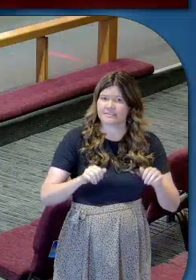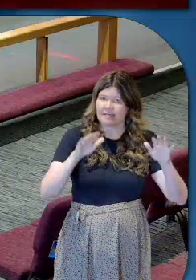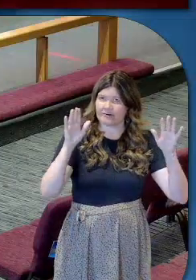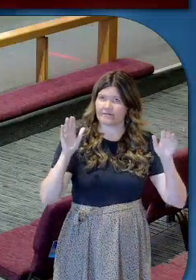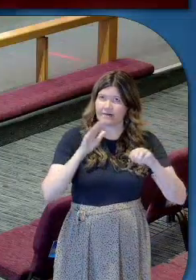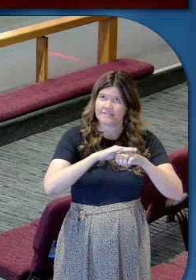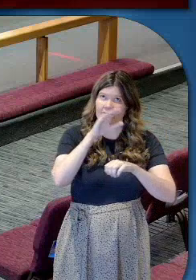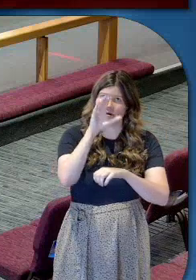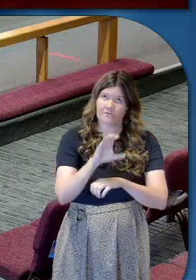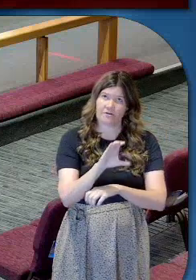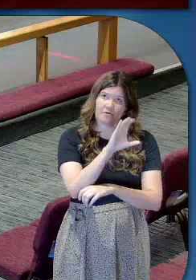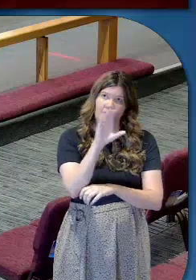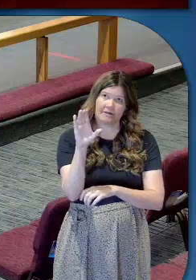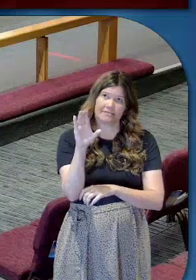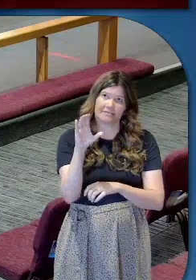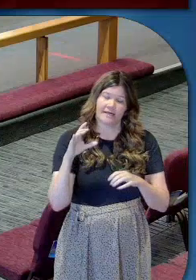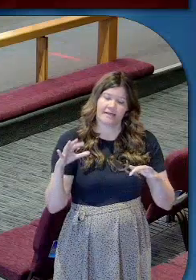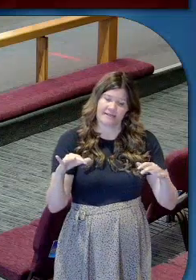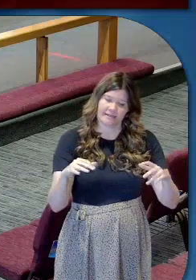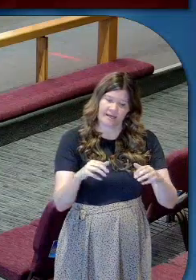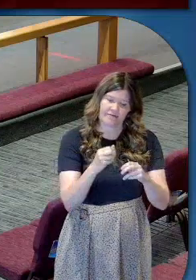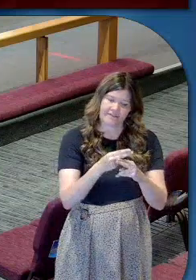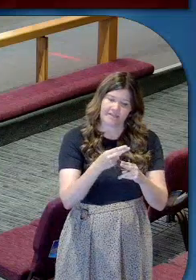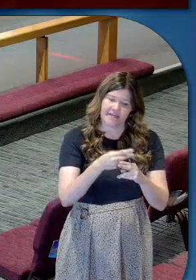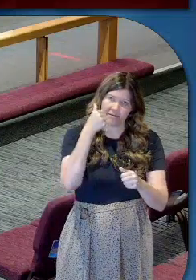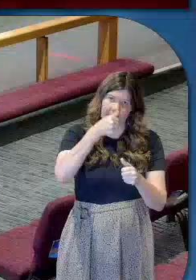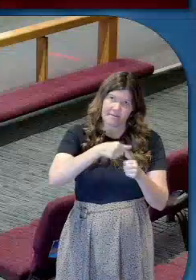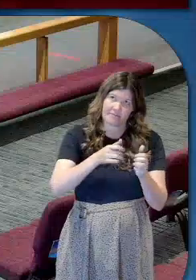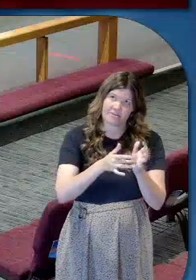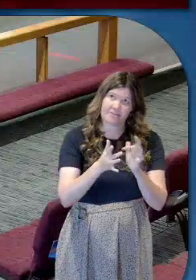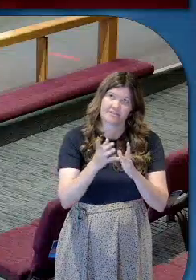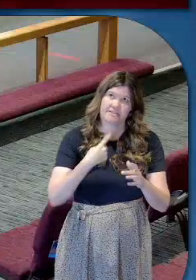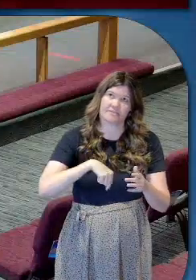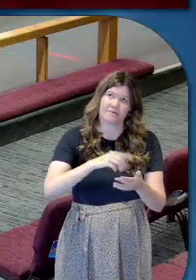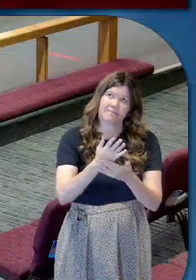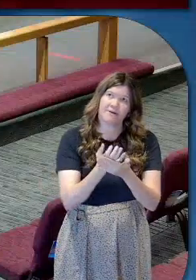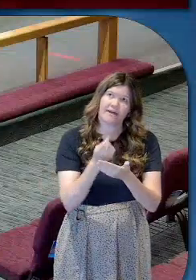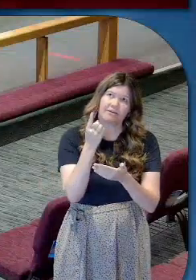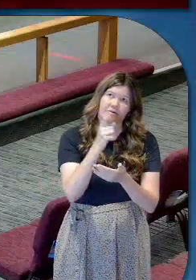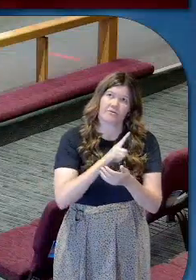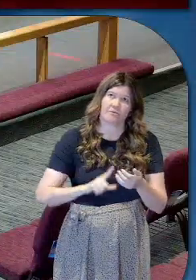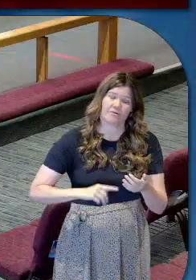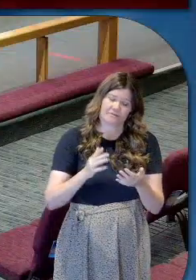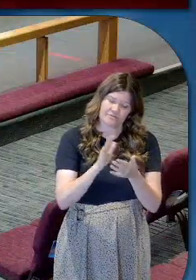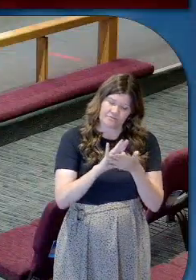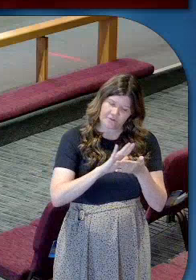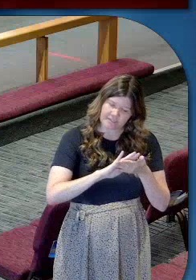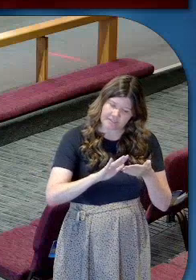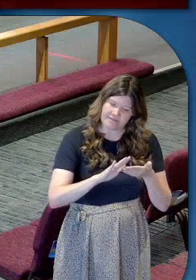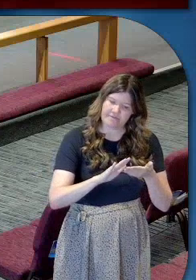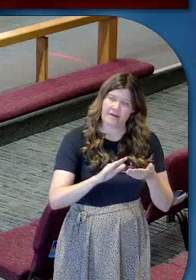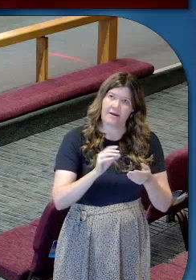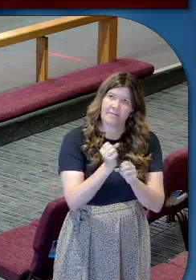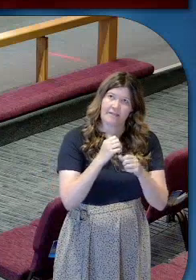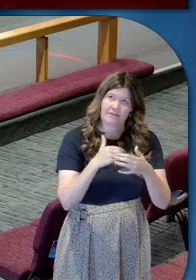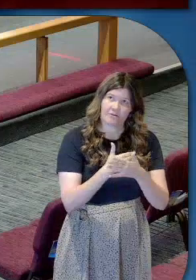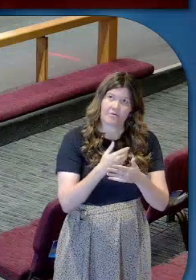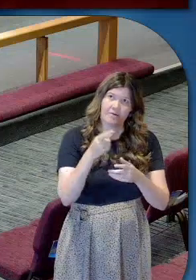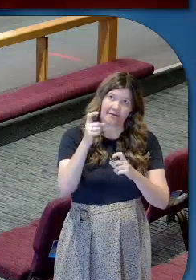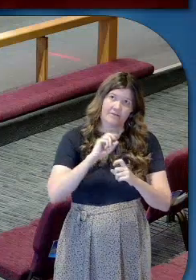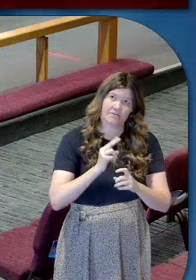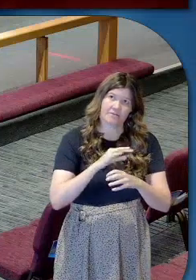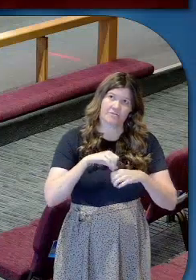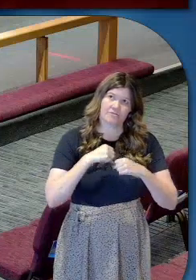on the cross. Gathered in the name and in the remembrance of Jesus, we beg you, O Lord, to forgive and renew, strengthen us with your word